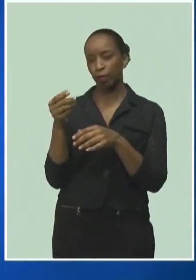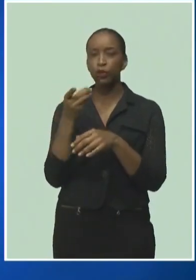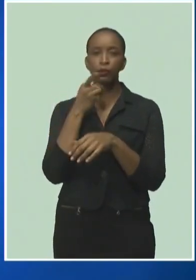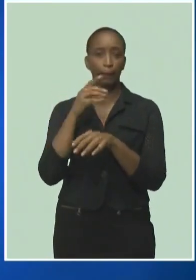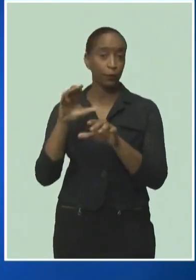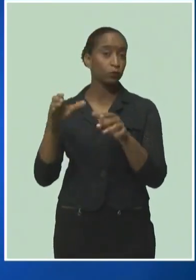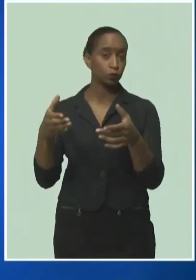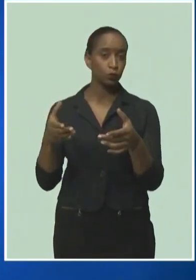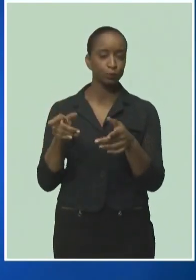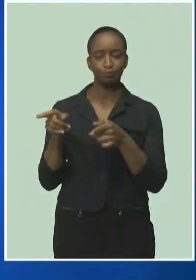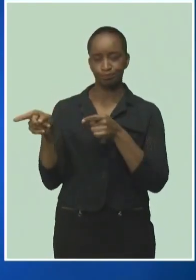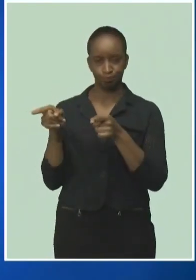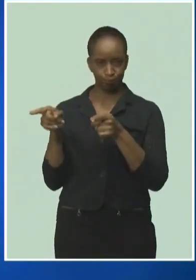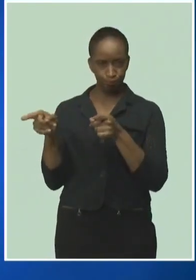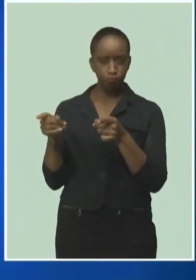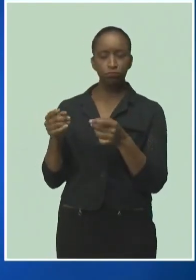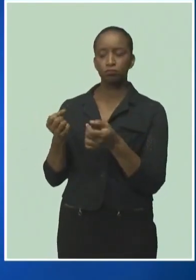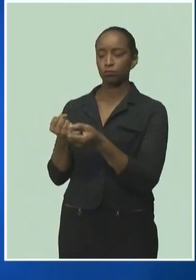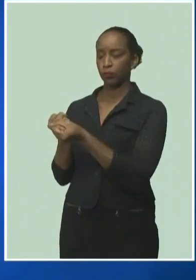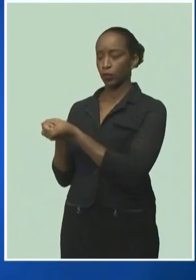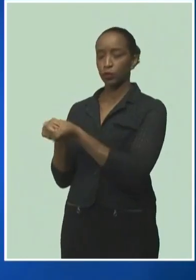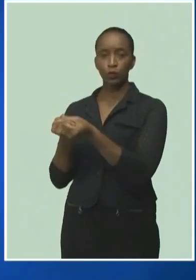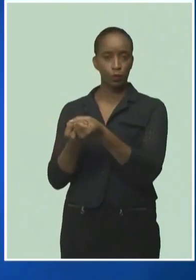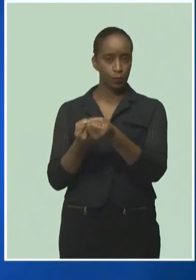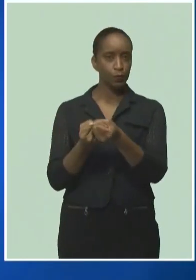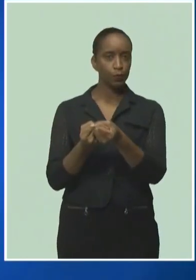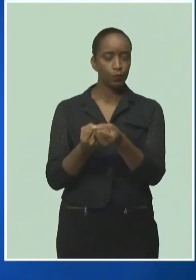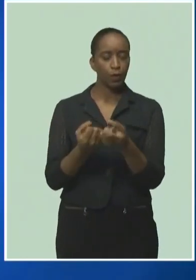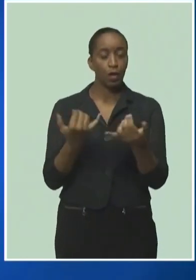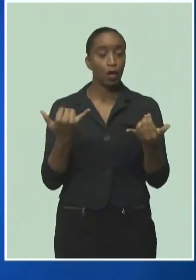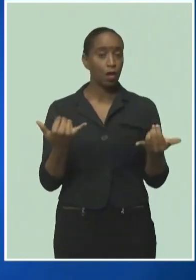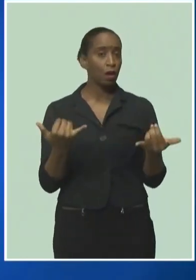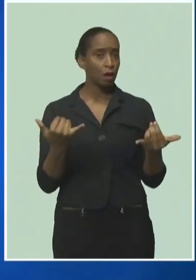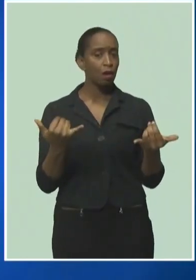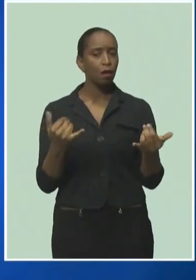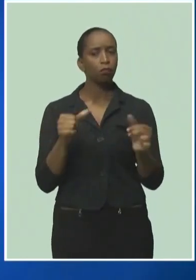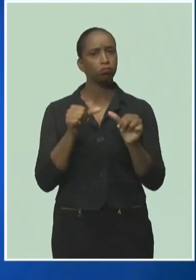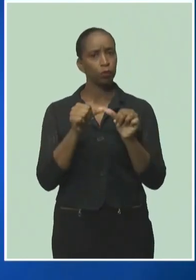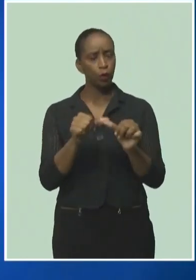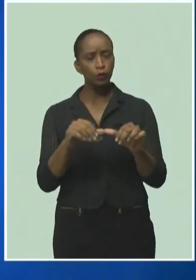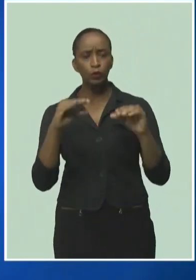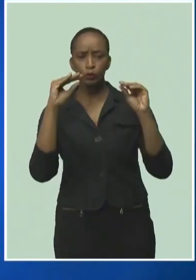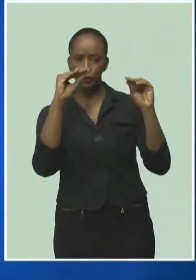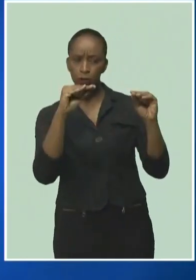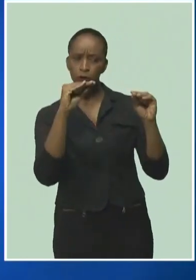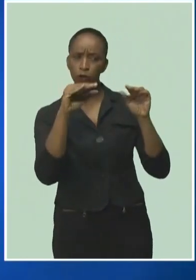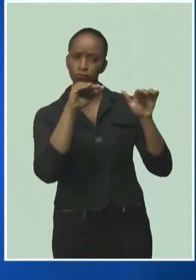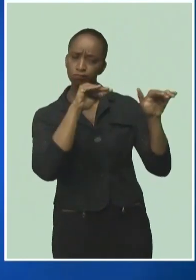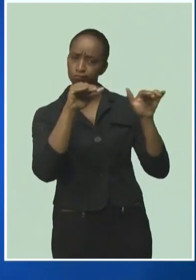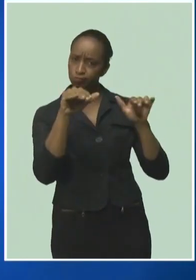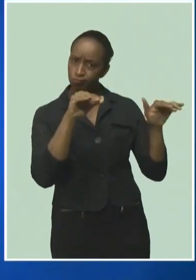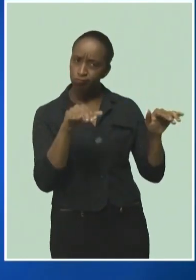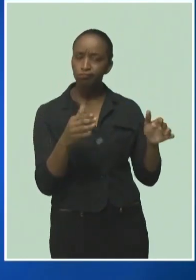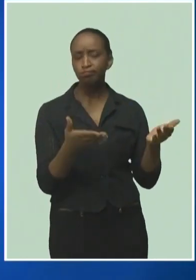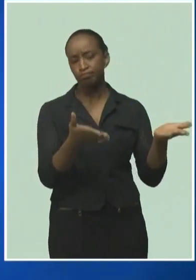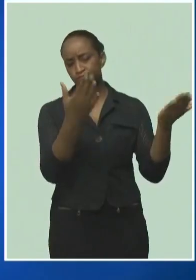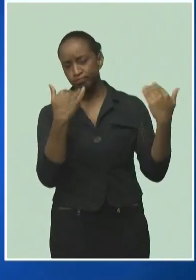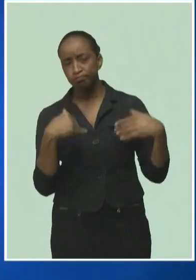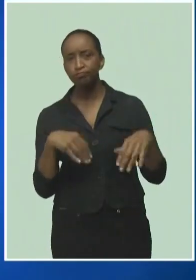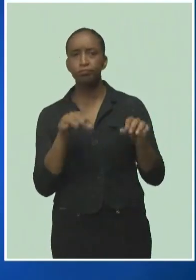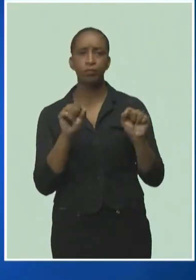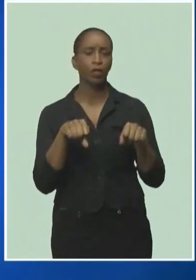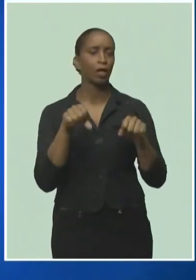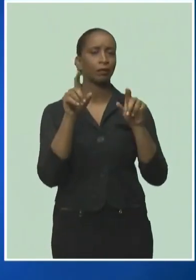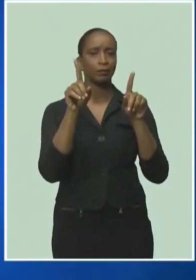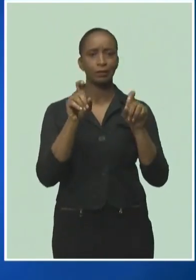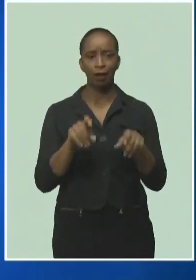And we are here with them today to continue the work and to allow Barbadians to come out and get free blood sugar testing, free